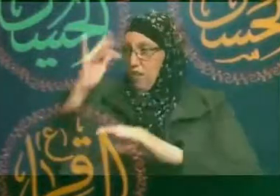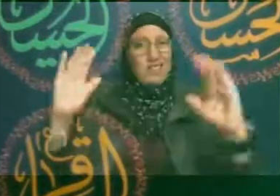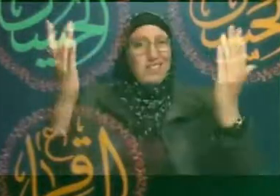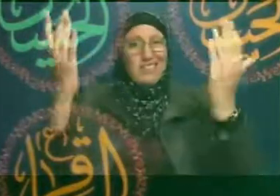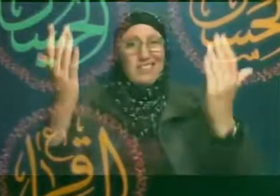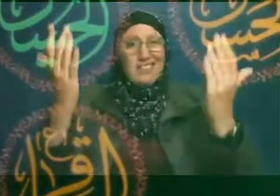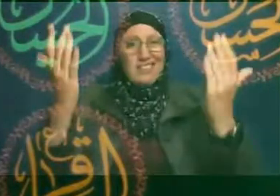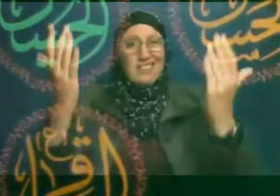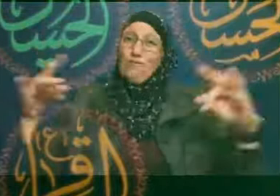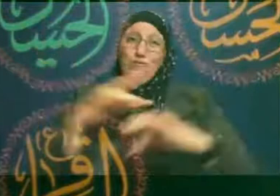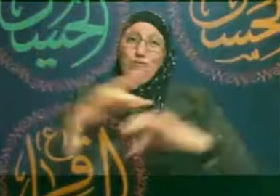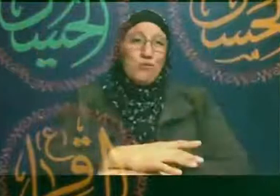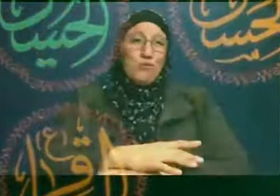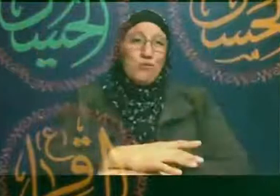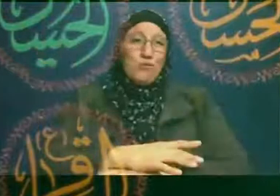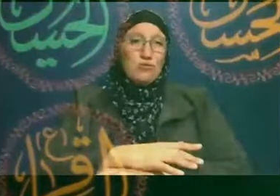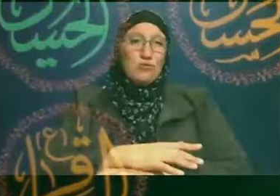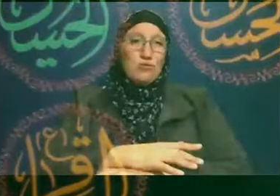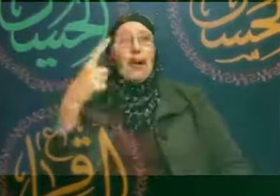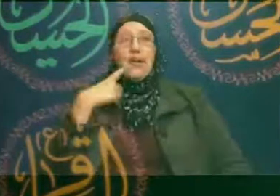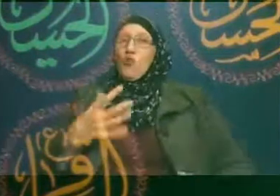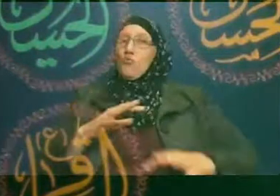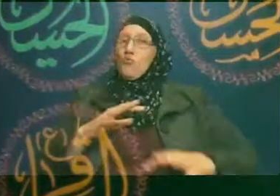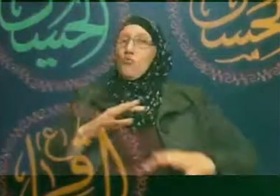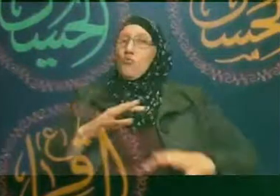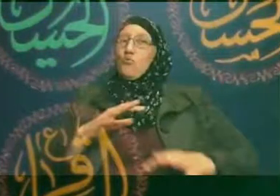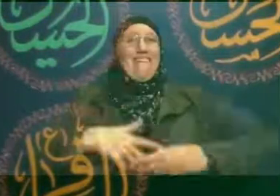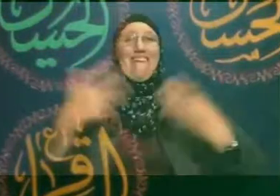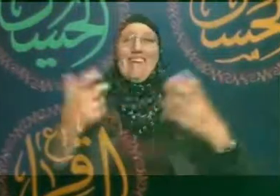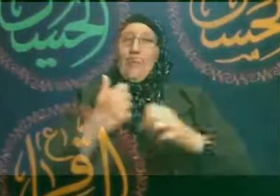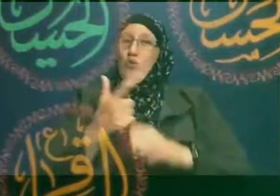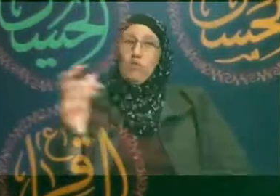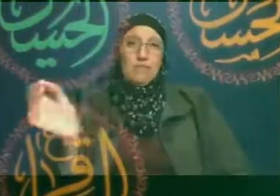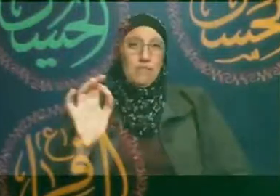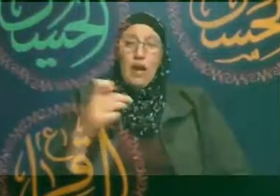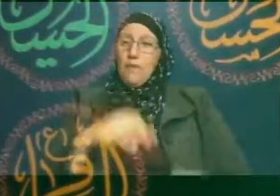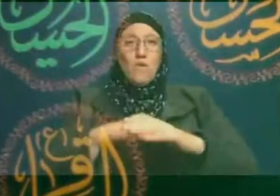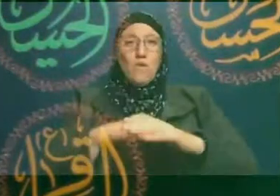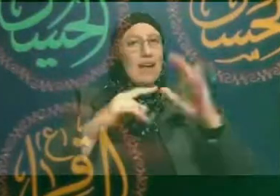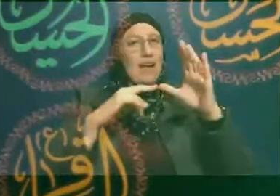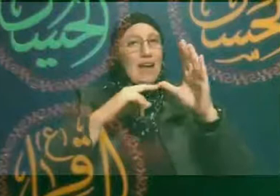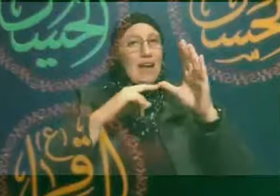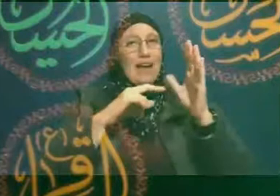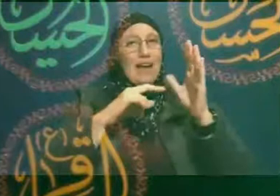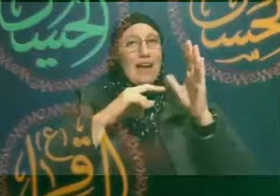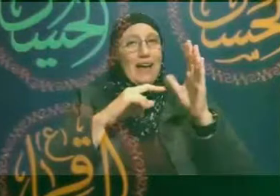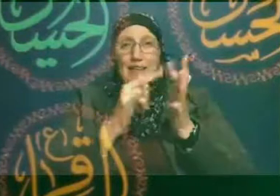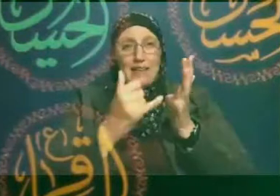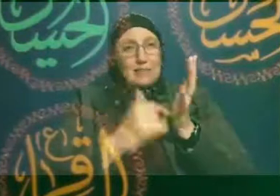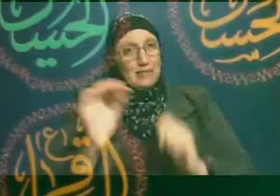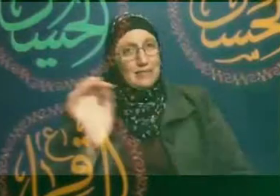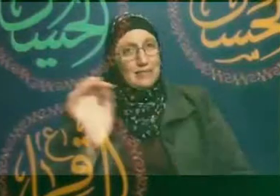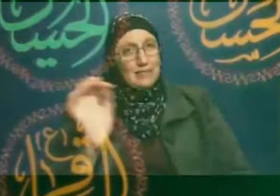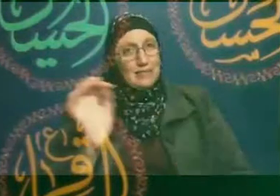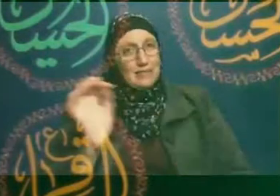believe in God at all. I categorically, I can't say I'm an atheist completely. And I cannot say I'm a theist